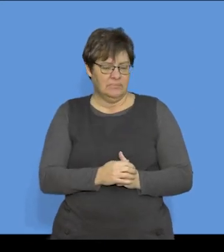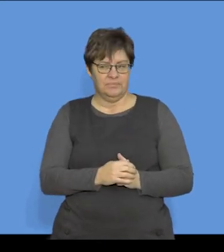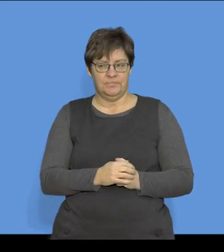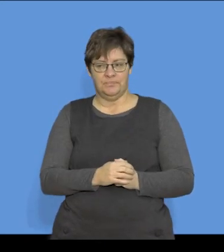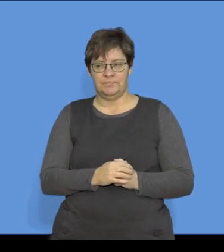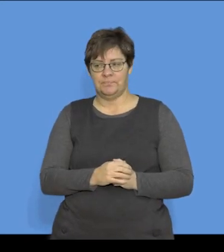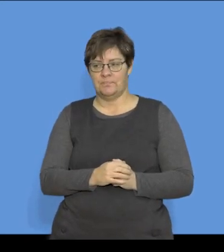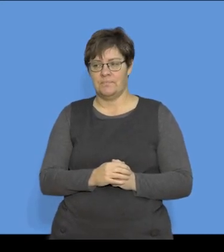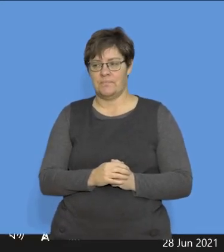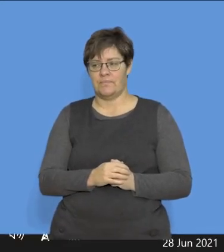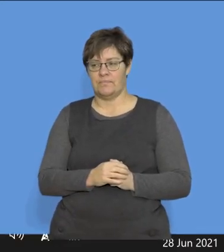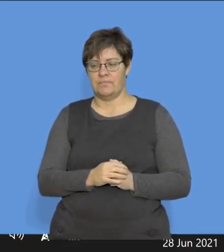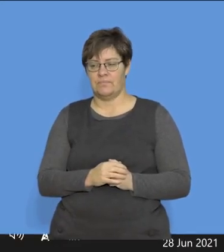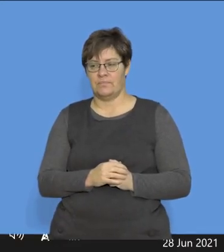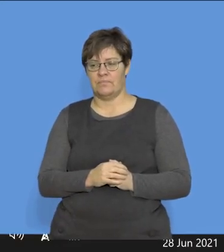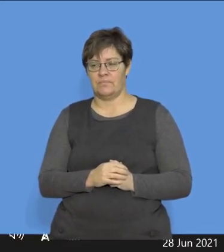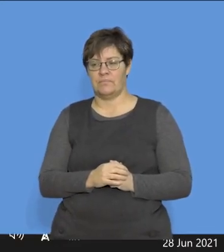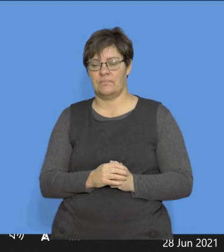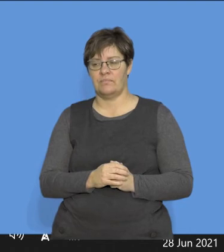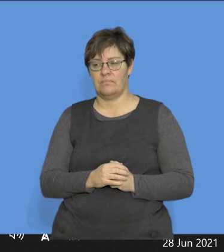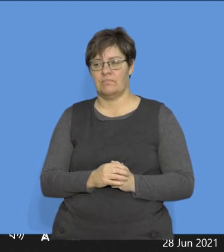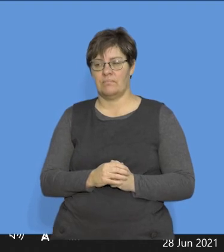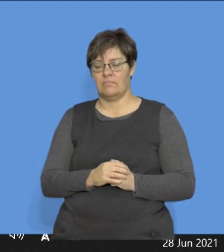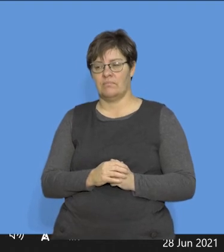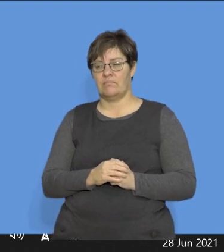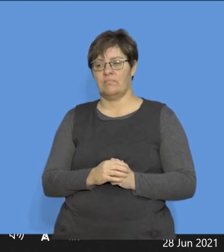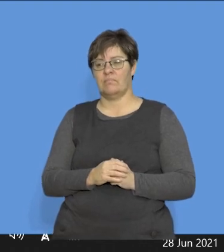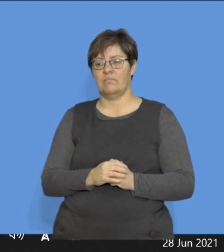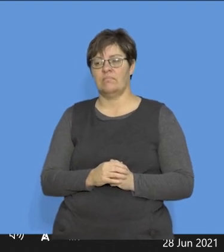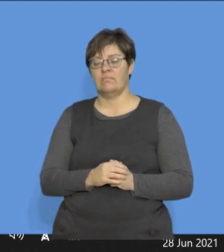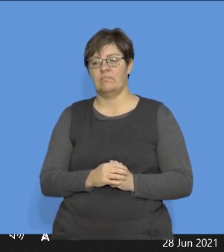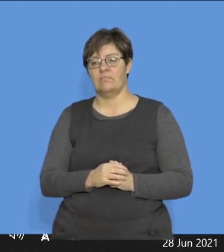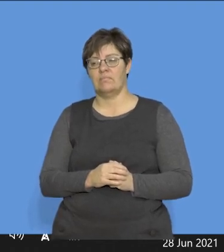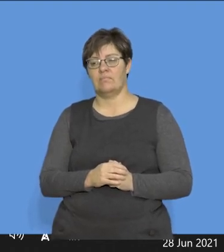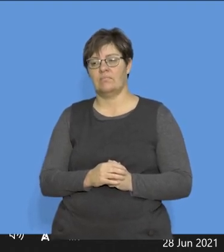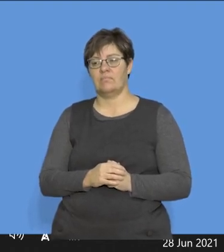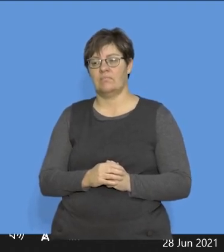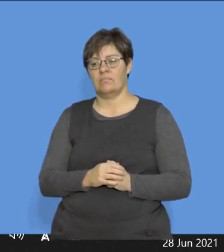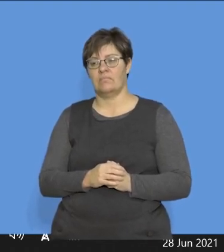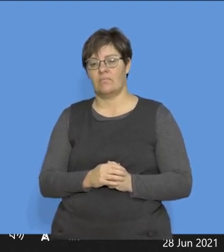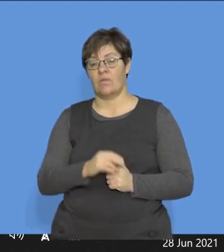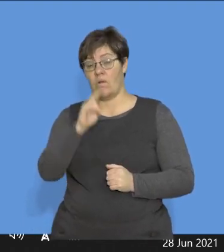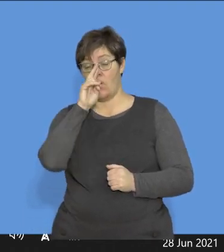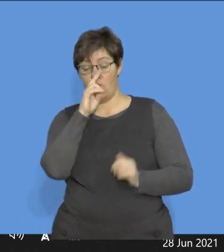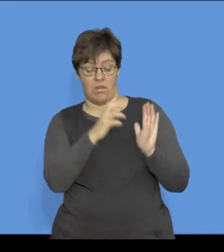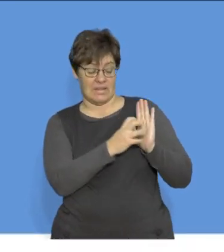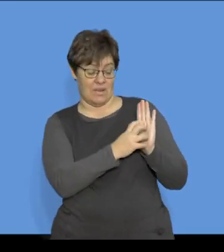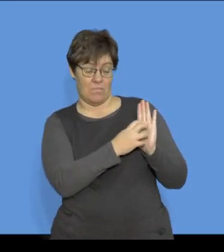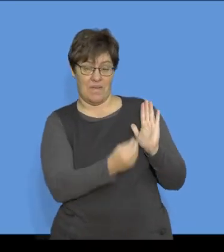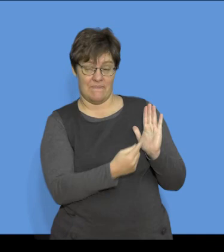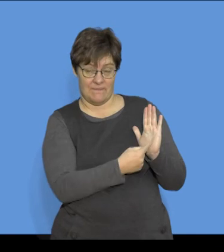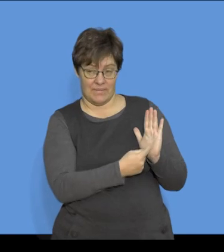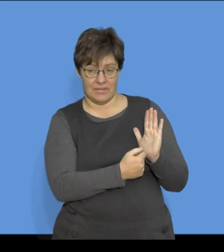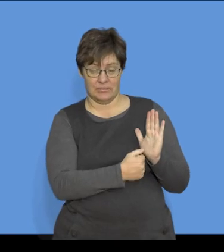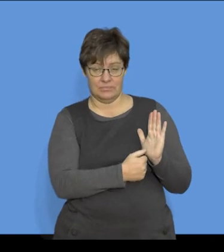see whether this is actually true. Now, if we look at this diagram that I have here,